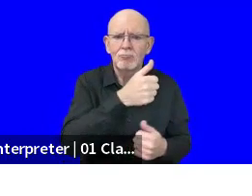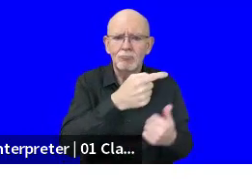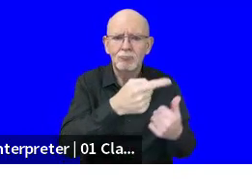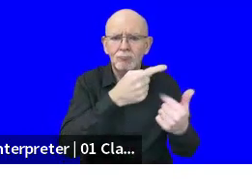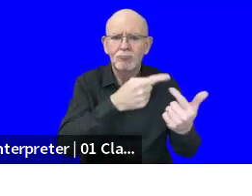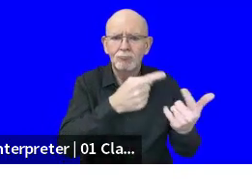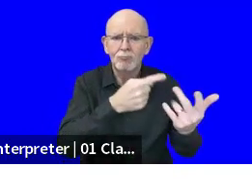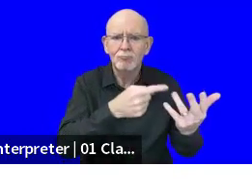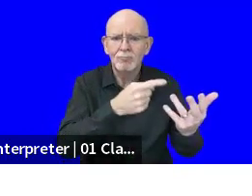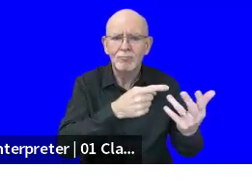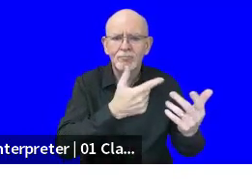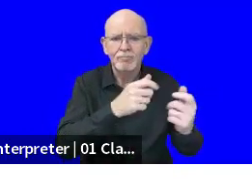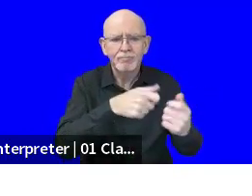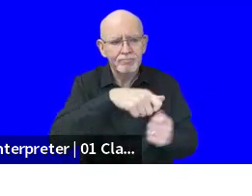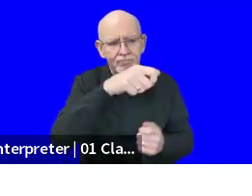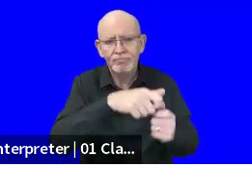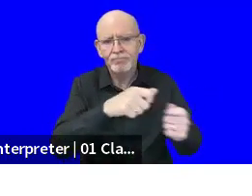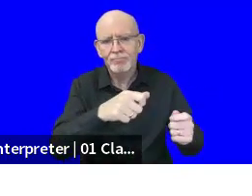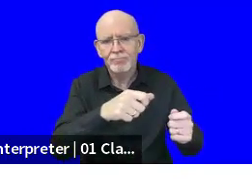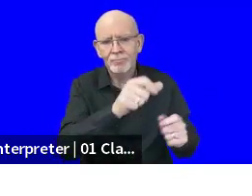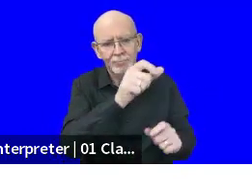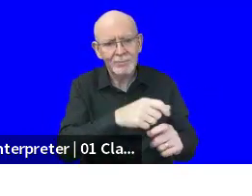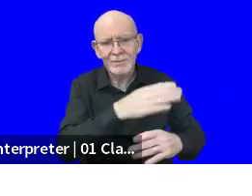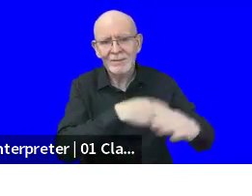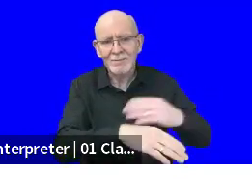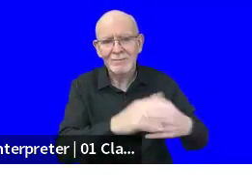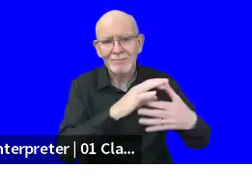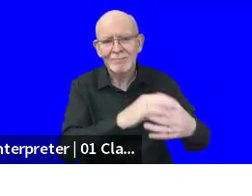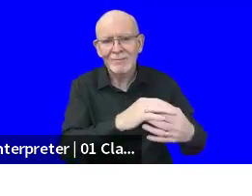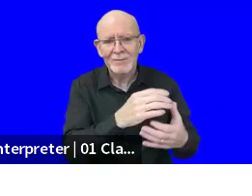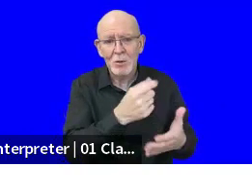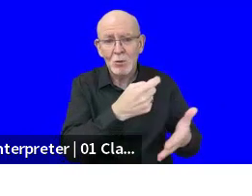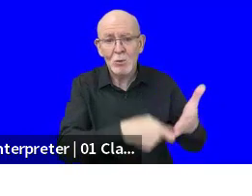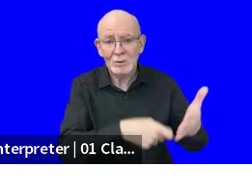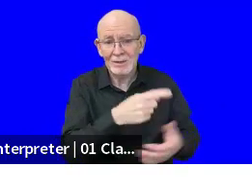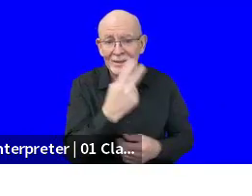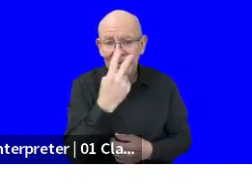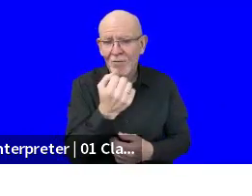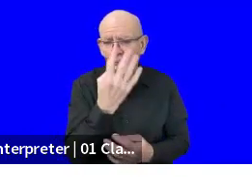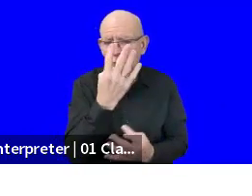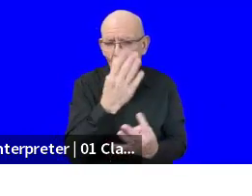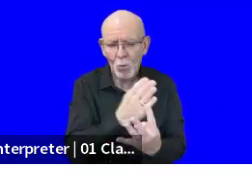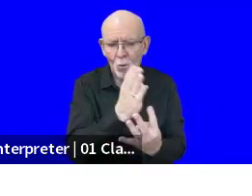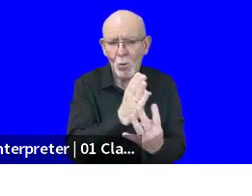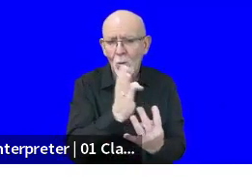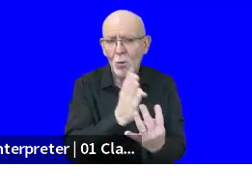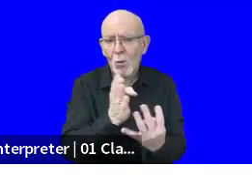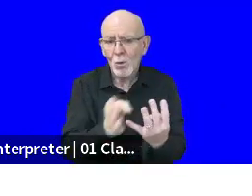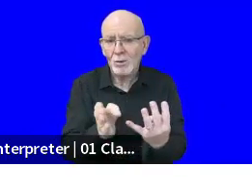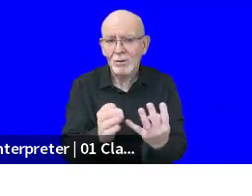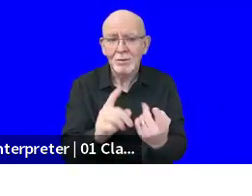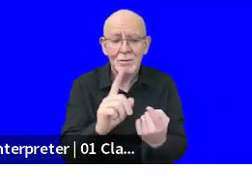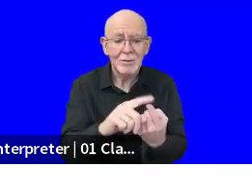of existing programs and services, an assessment of the current level of disadvantage that is faced by people